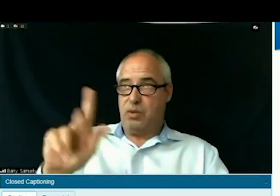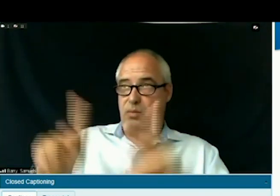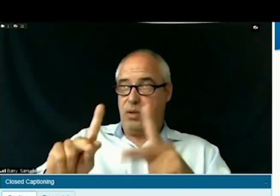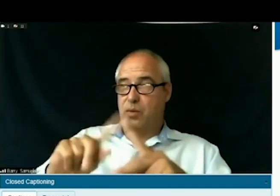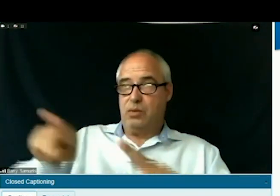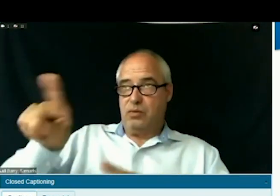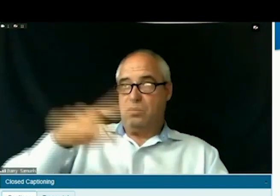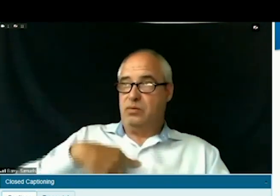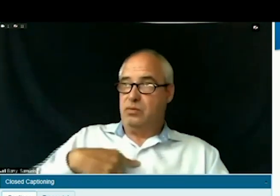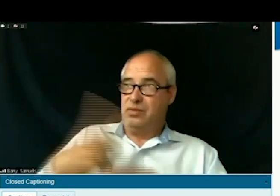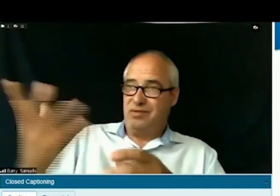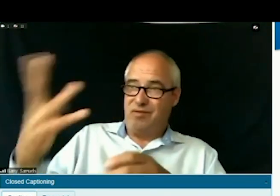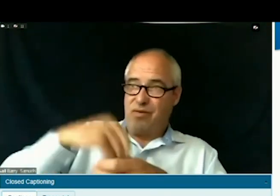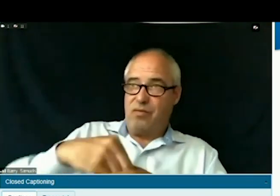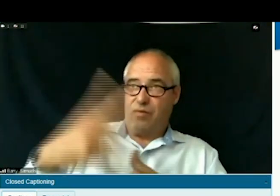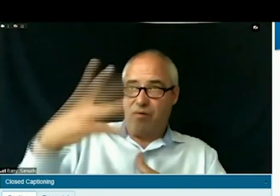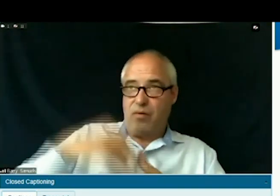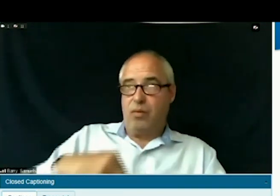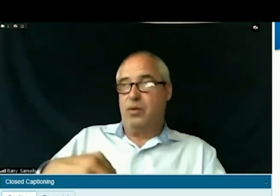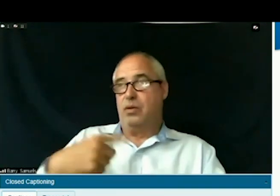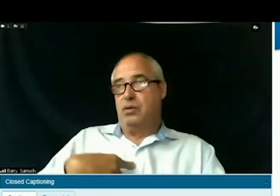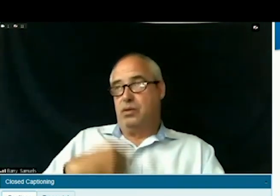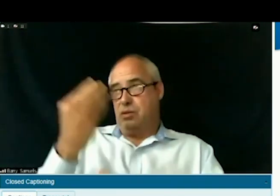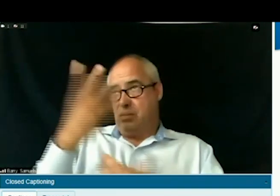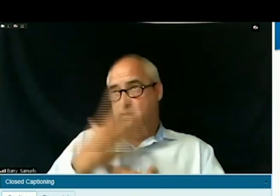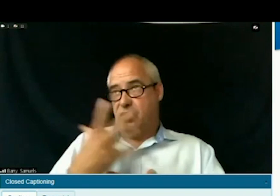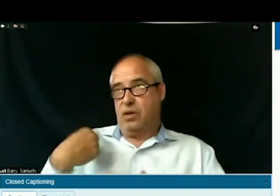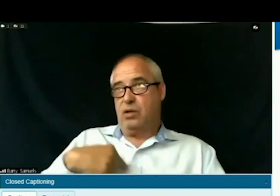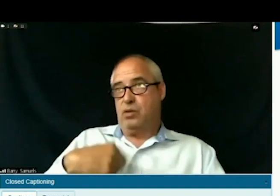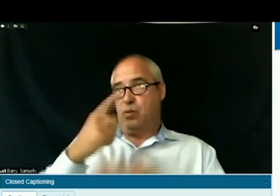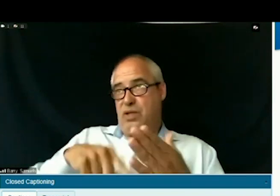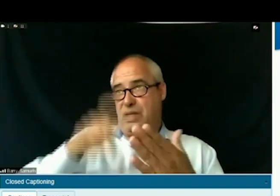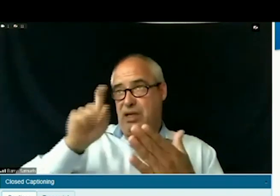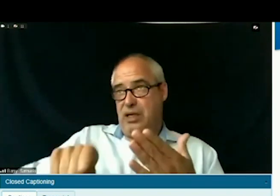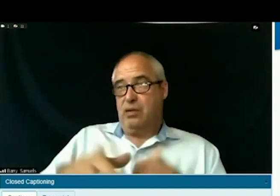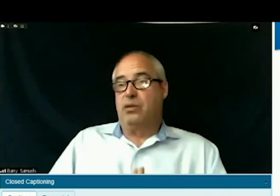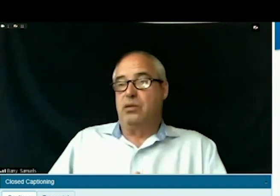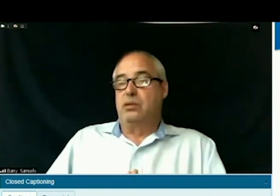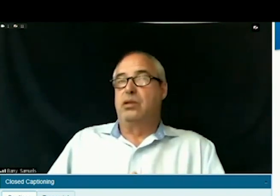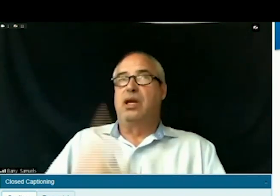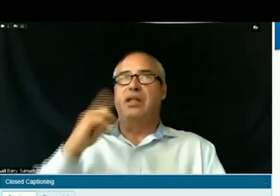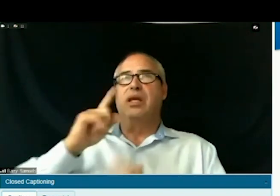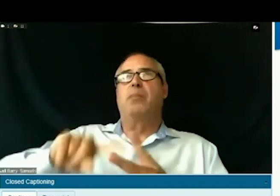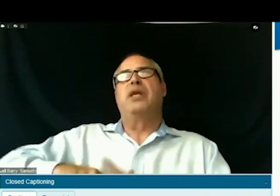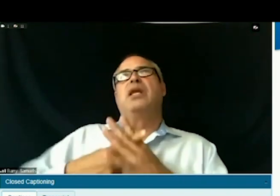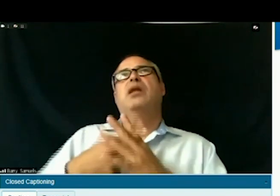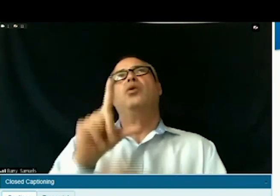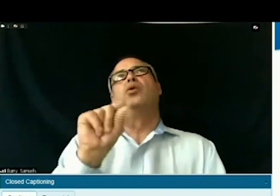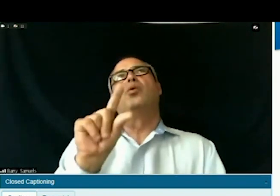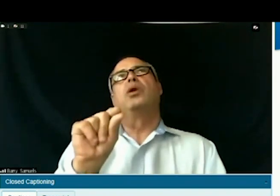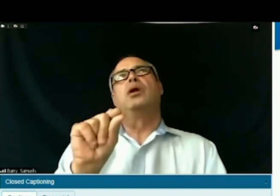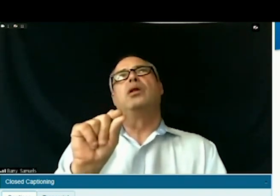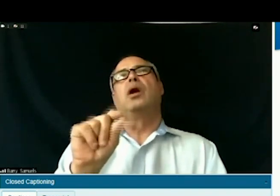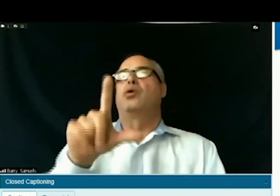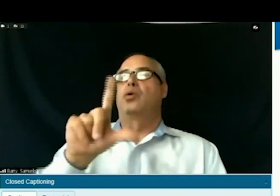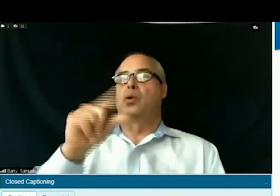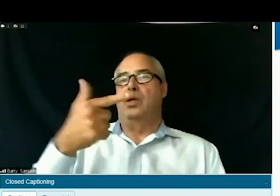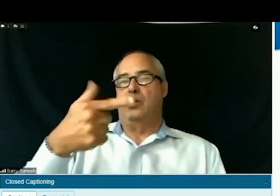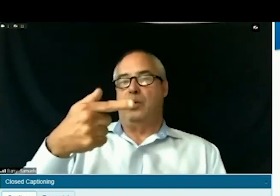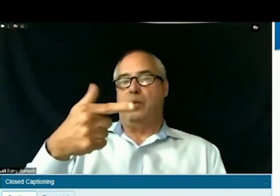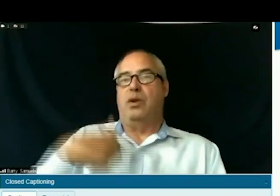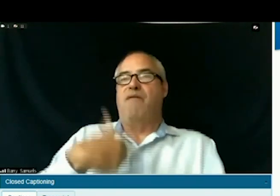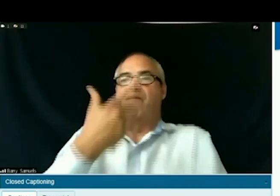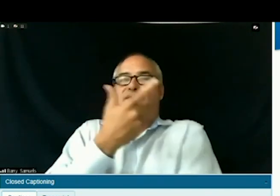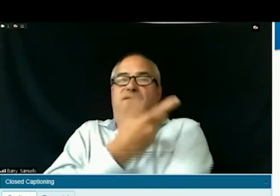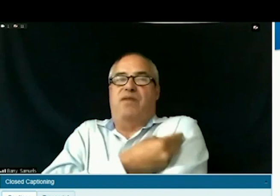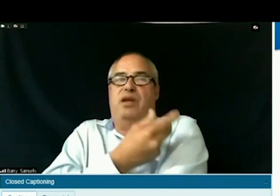did form at the beginning of 2020, I think 2021, the Vaccine